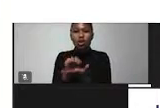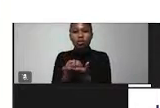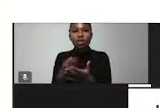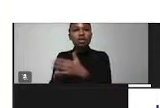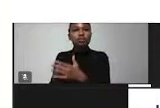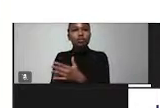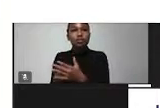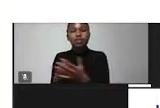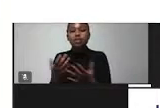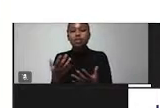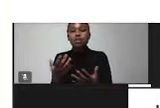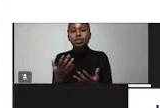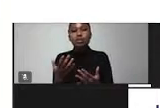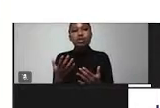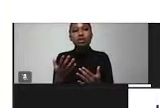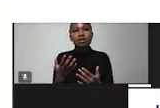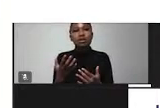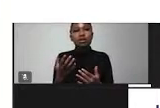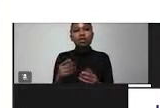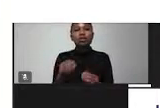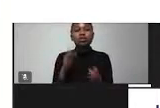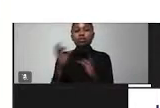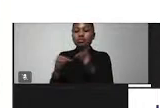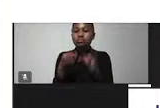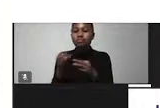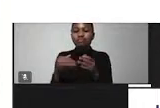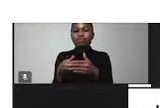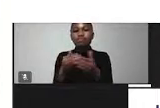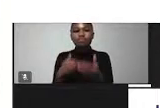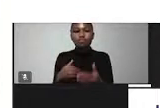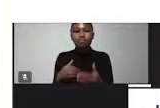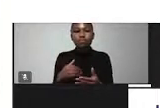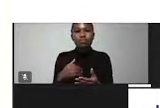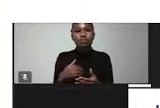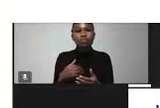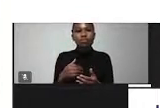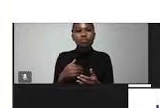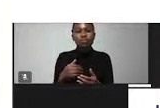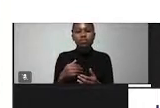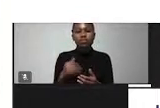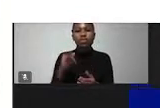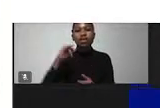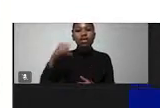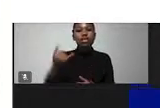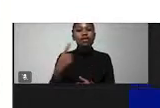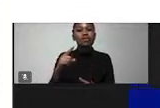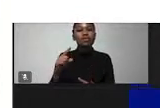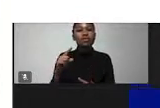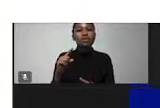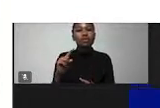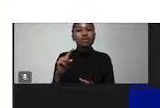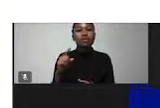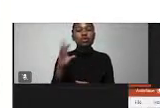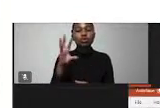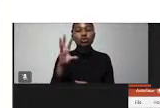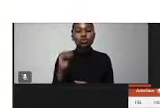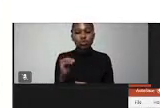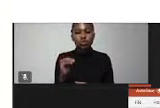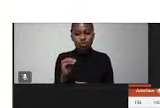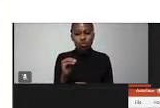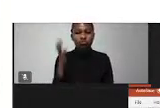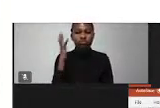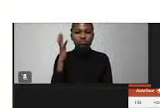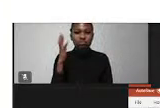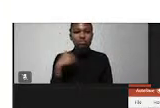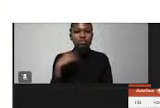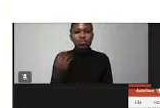provincial priority, as was highlighted both by myself and Rashid in terms of G4J. So, Chairperson, on that note, I'm just going to hand